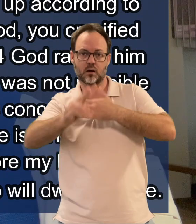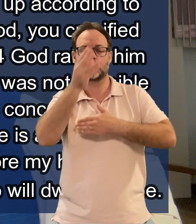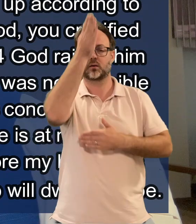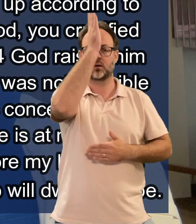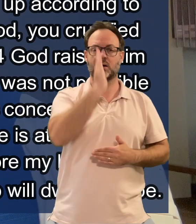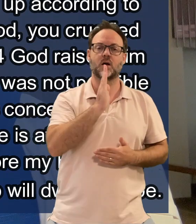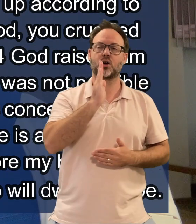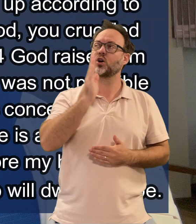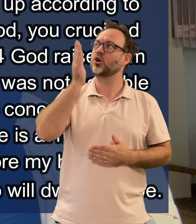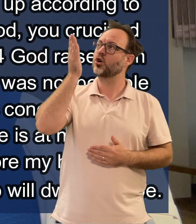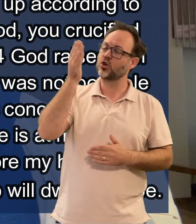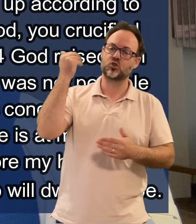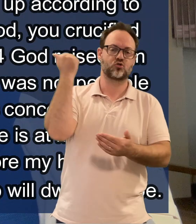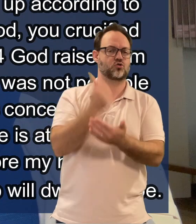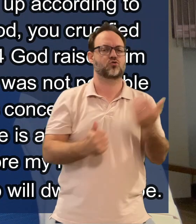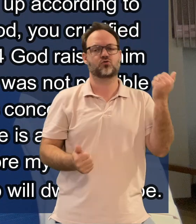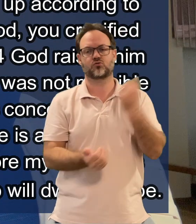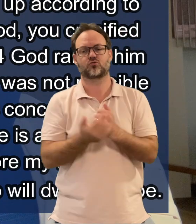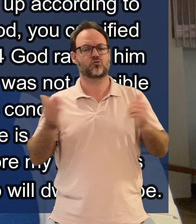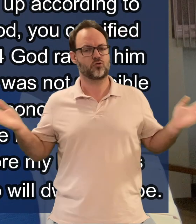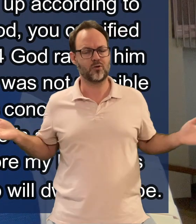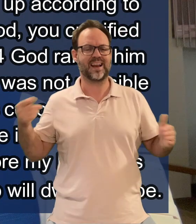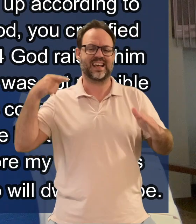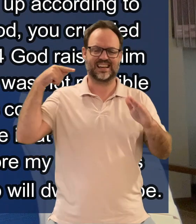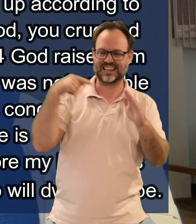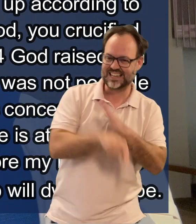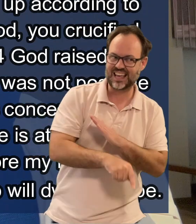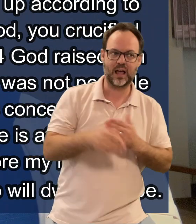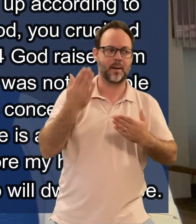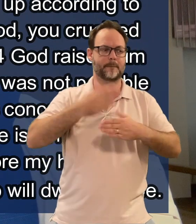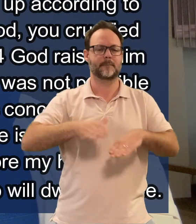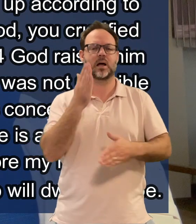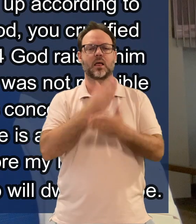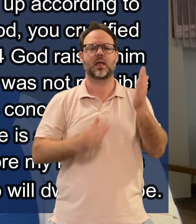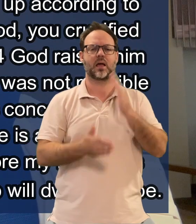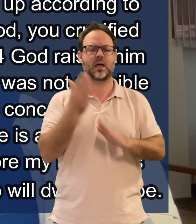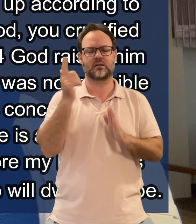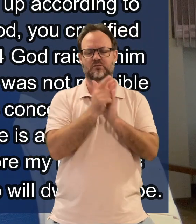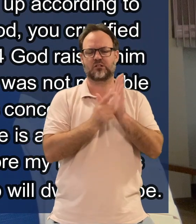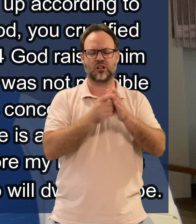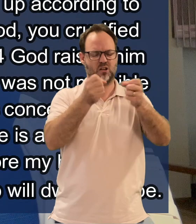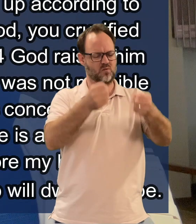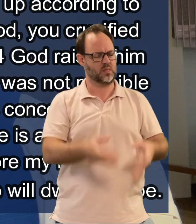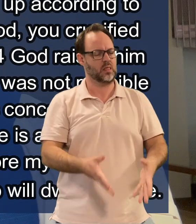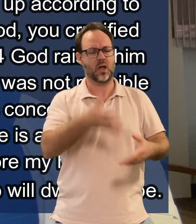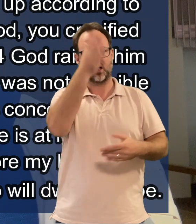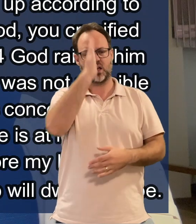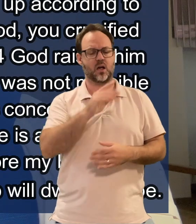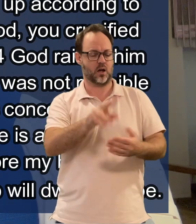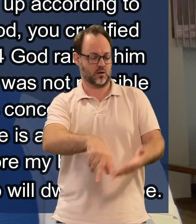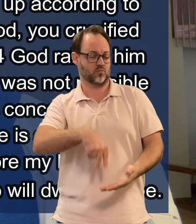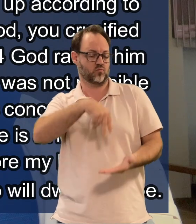God, you crucified and killed by the hands of lawless men.